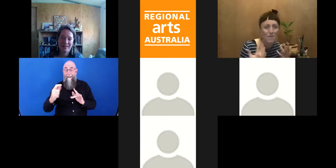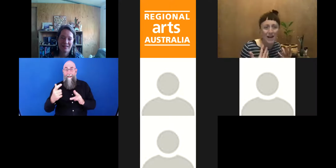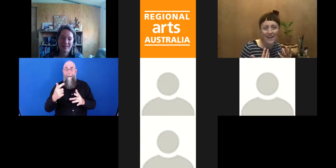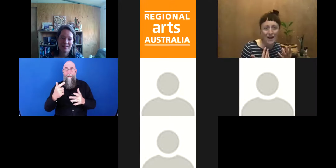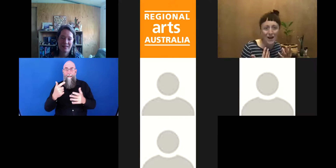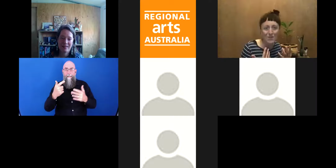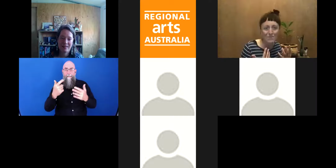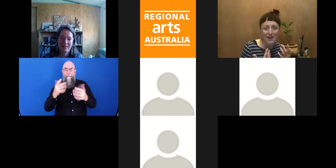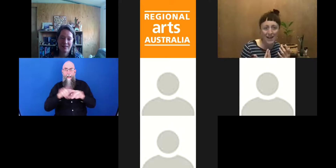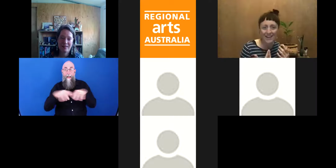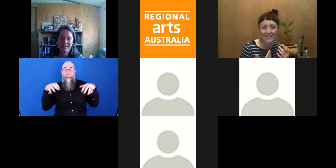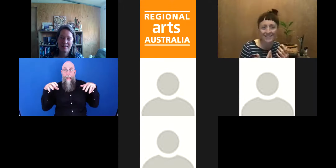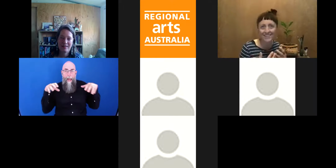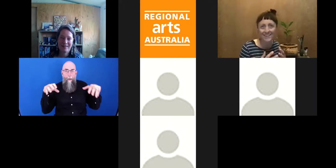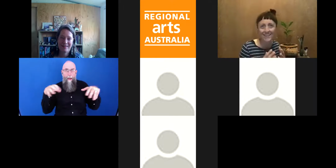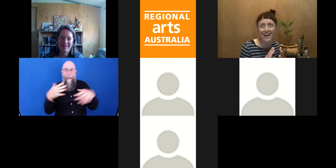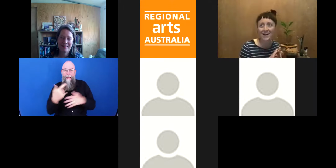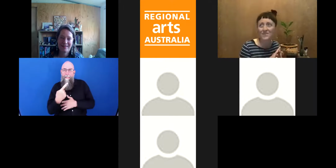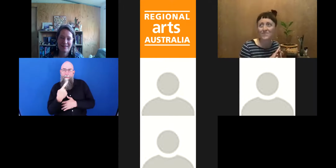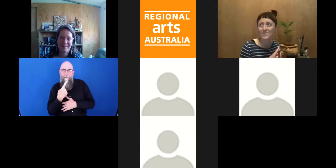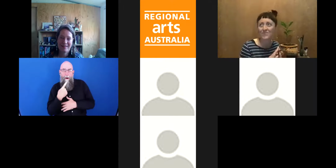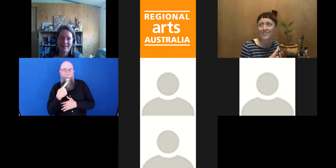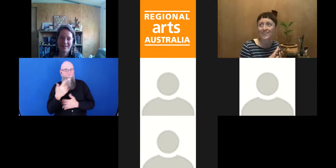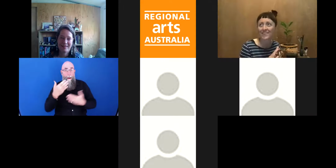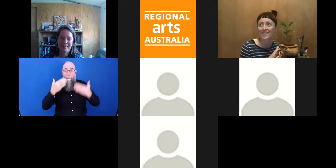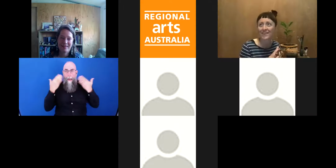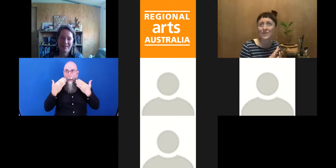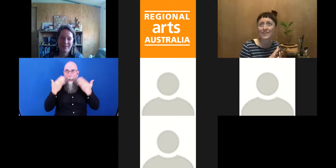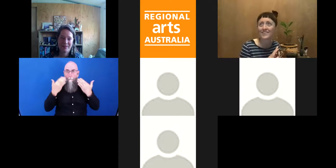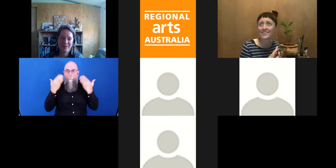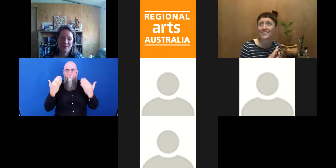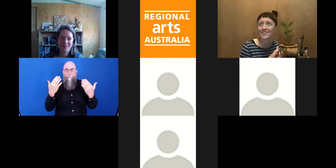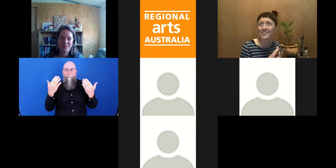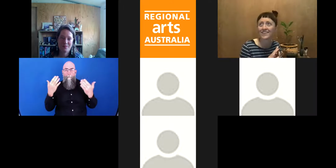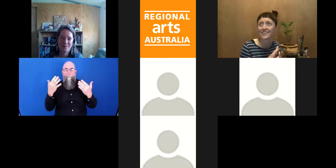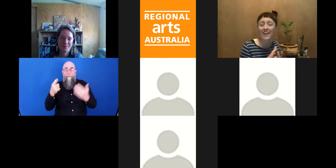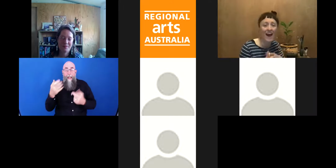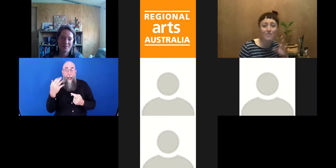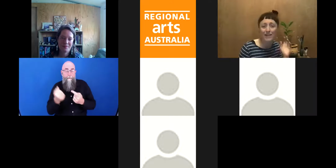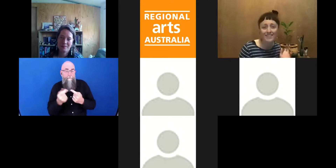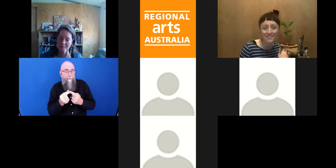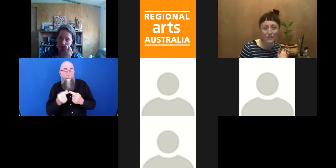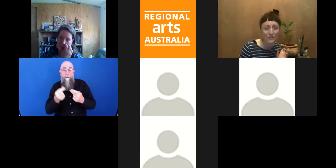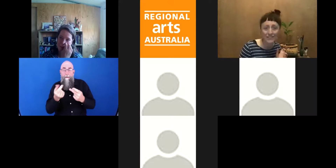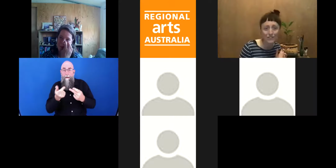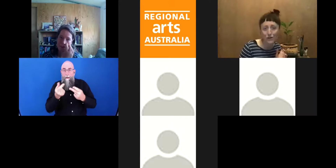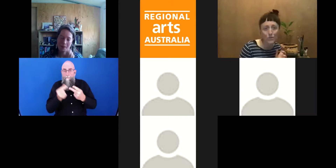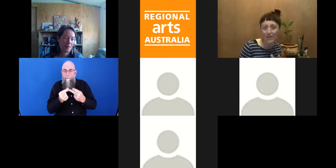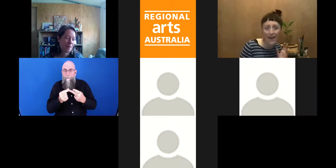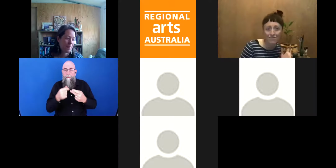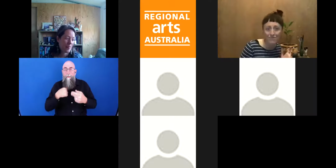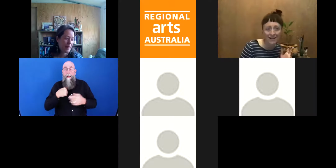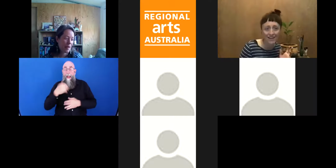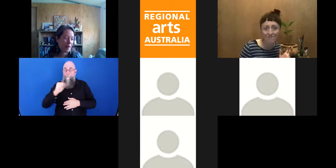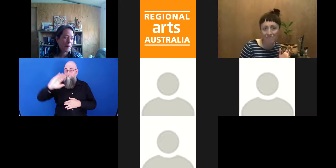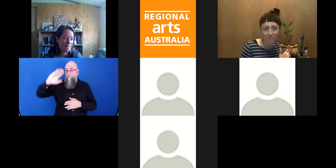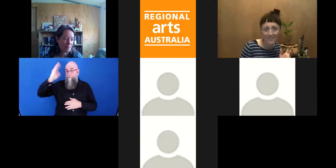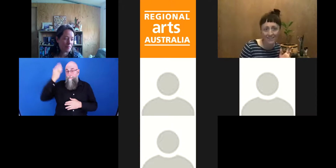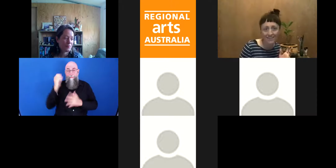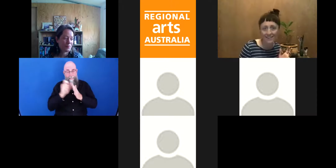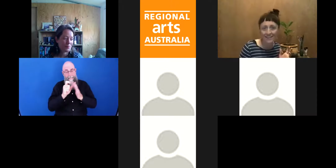like Halloween style makeup. And, um, there was, there had been discos years ago, but there hadn't been any